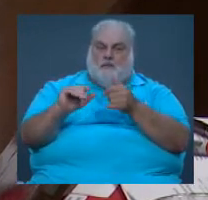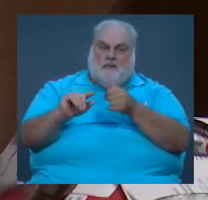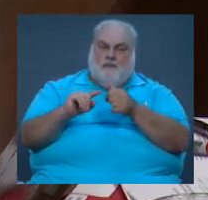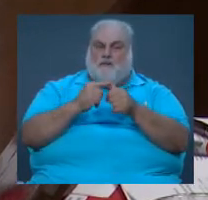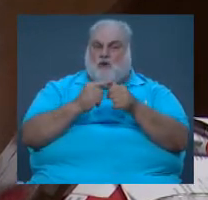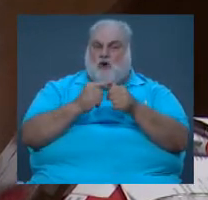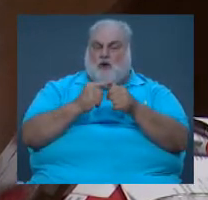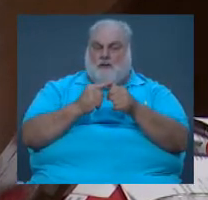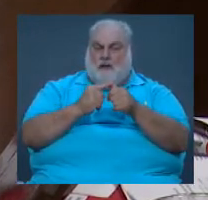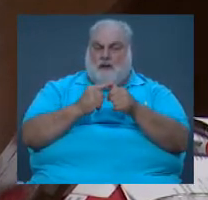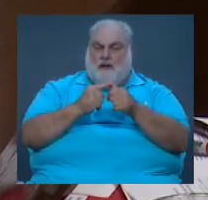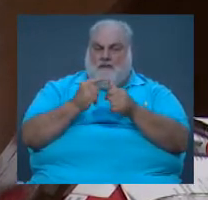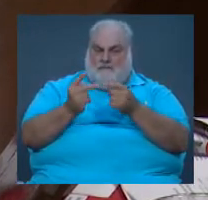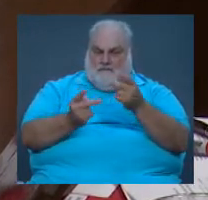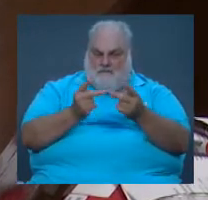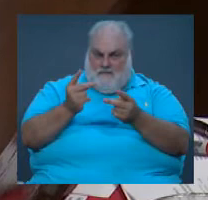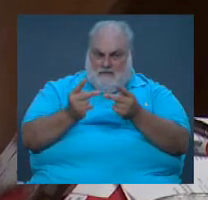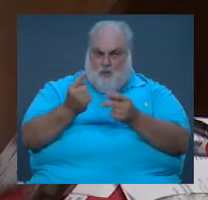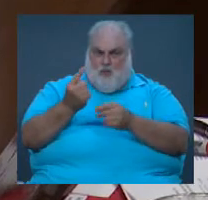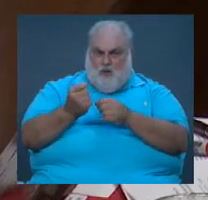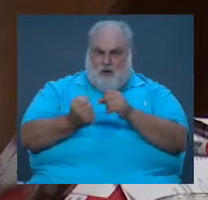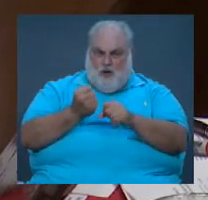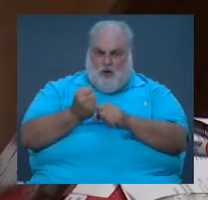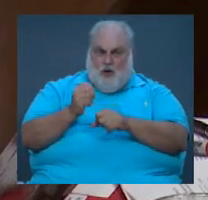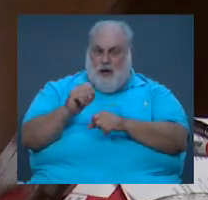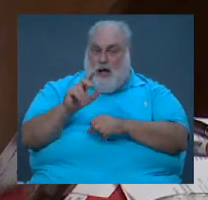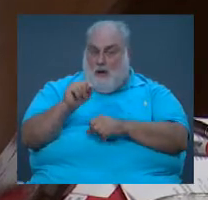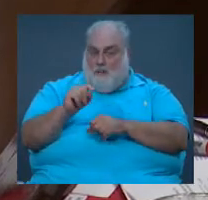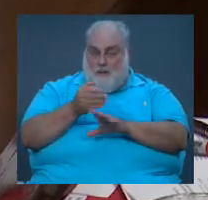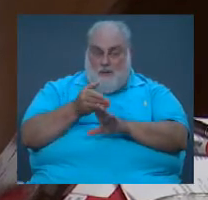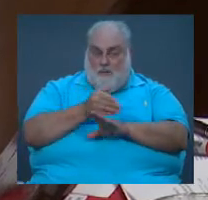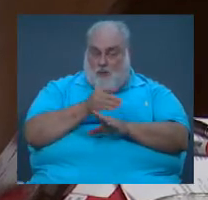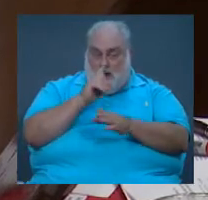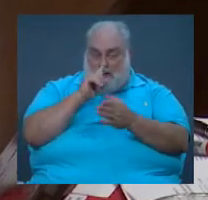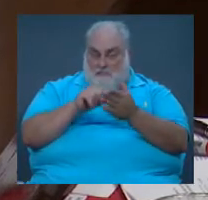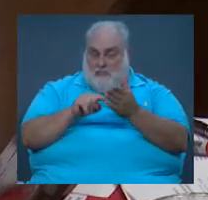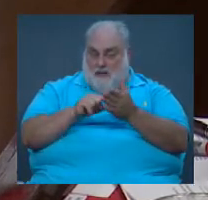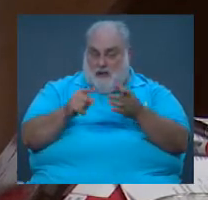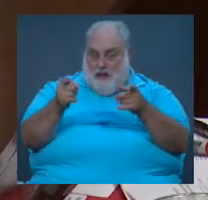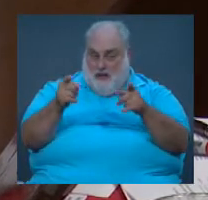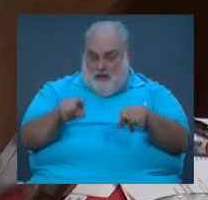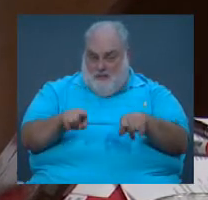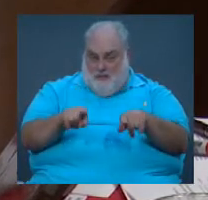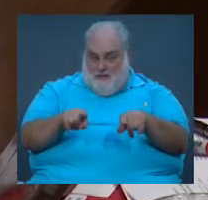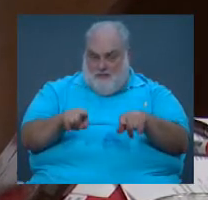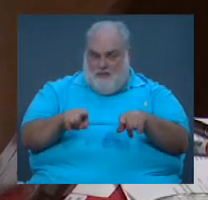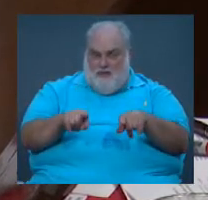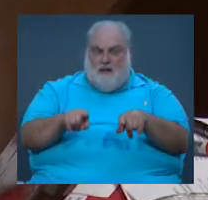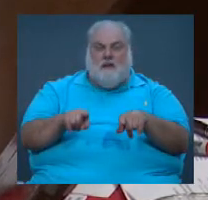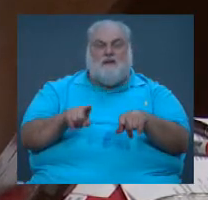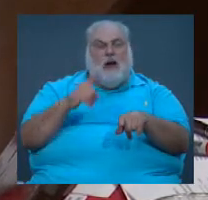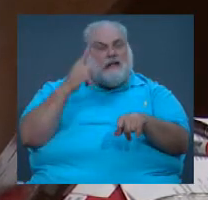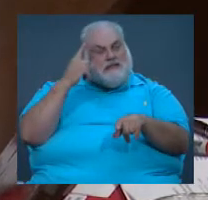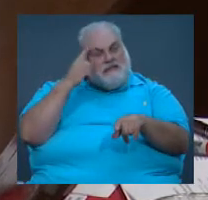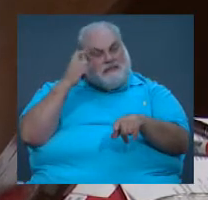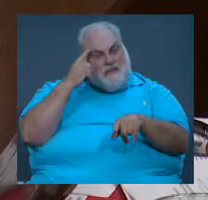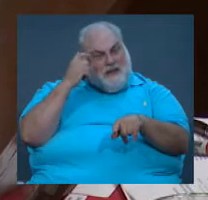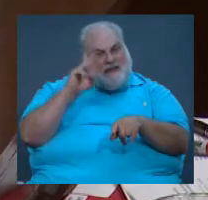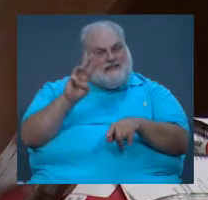initial cycle. They get 1 year out for sure before they would be inspected, so it would probably be 6 years before they would be